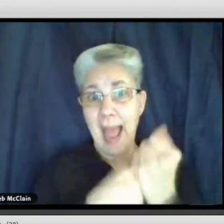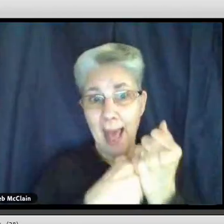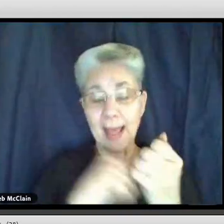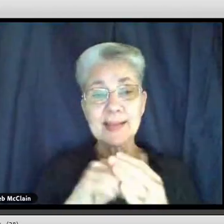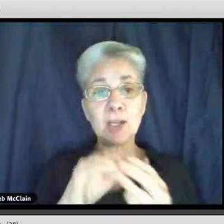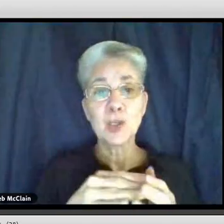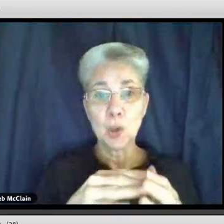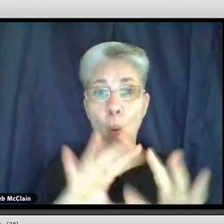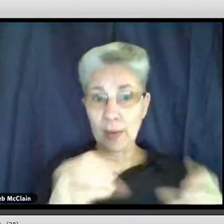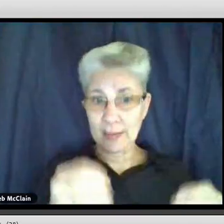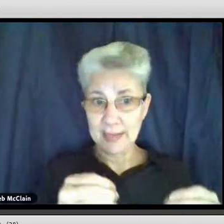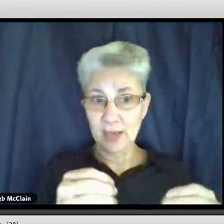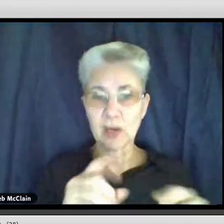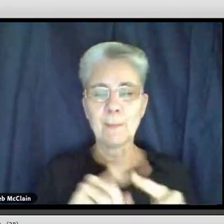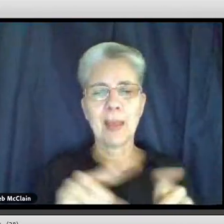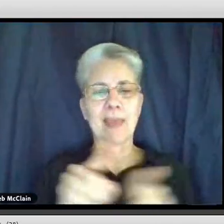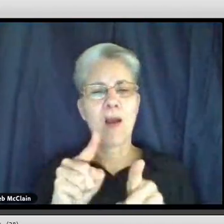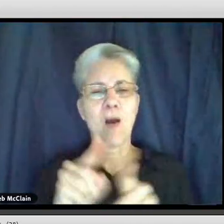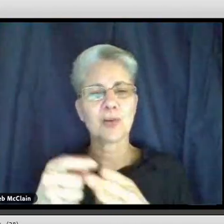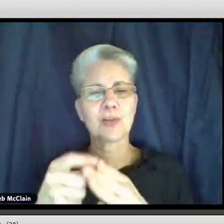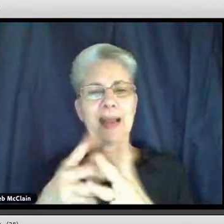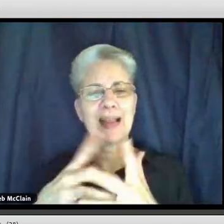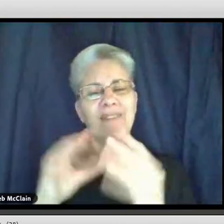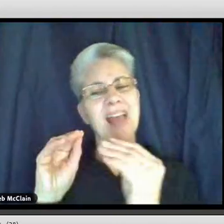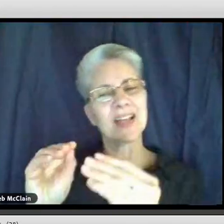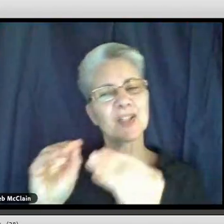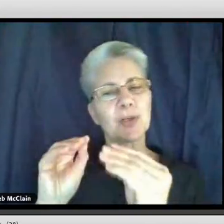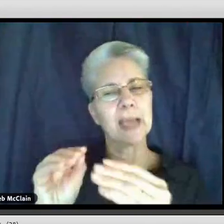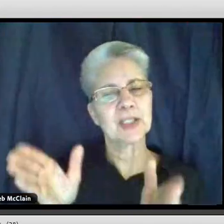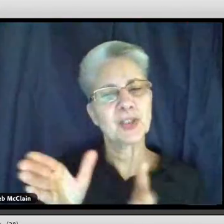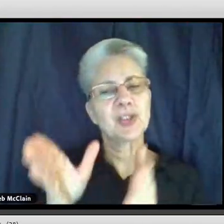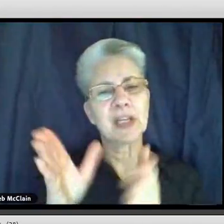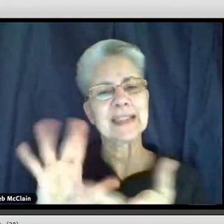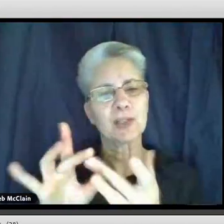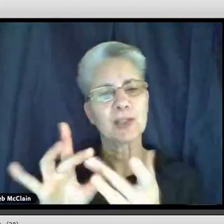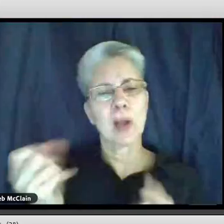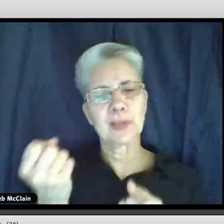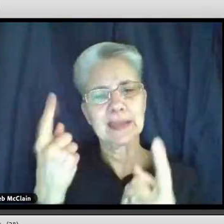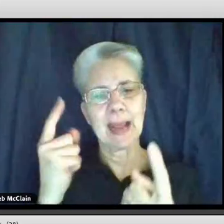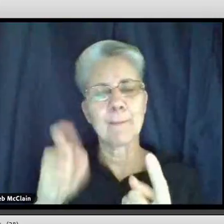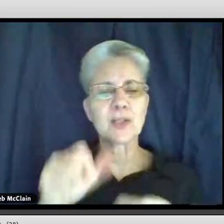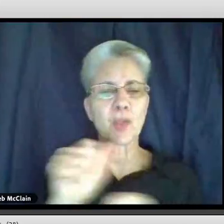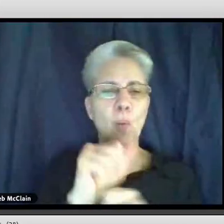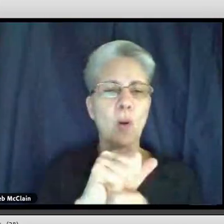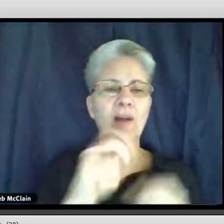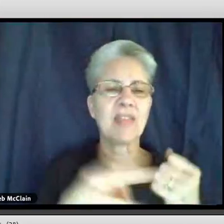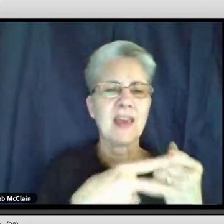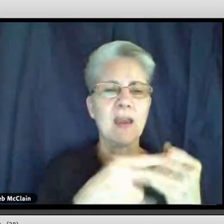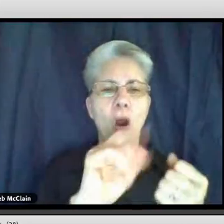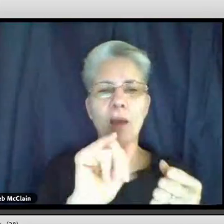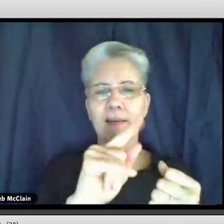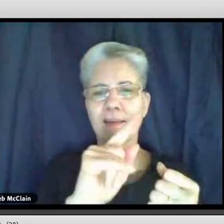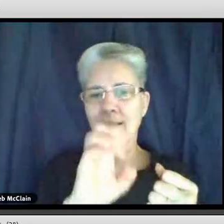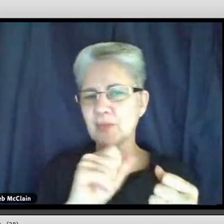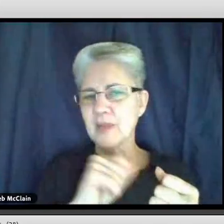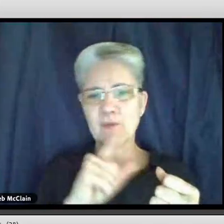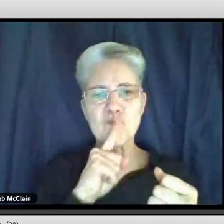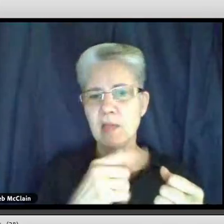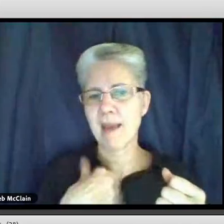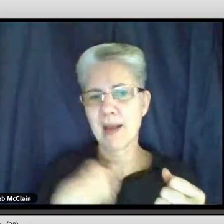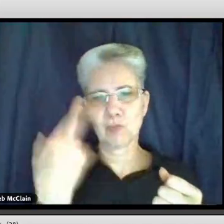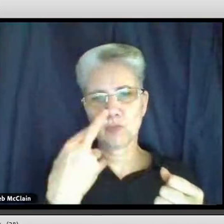your organization, but they take a lot of education because they don't understand the work of the archives. They haven't really had